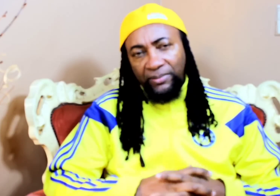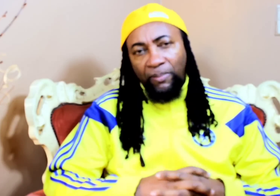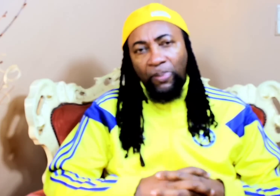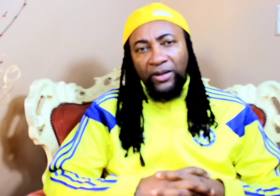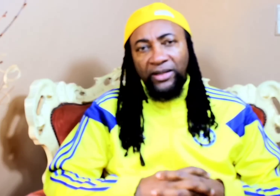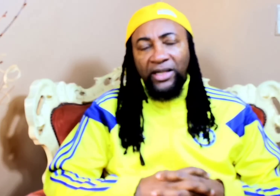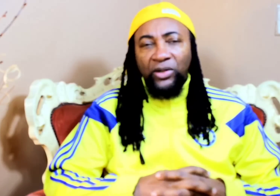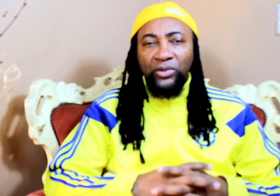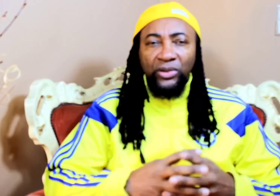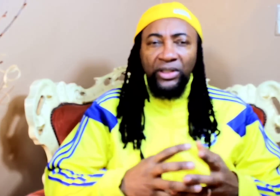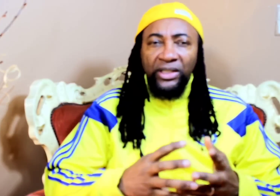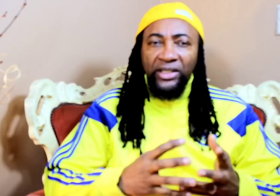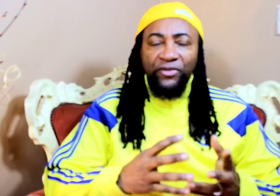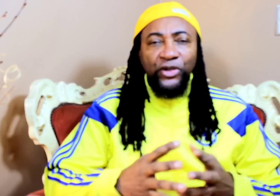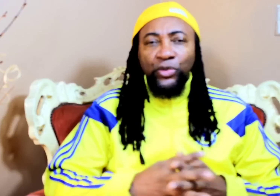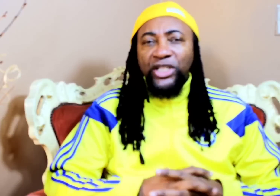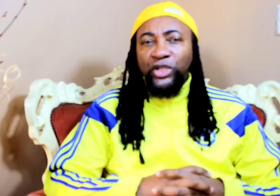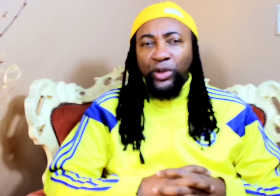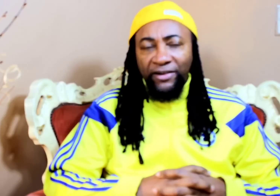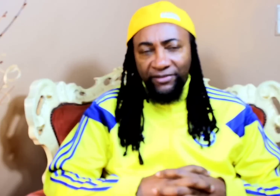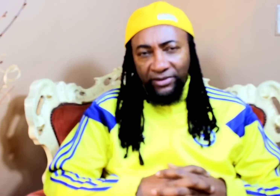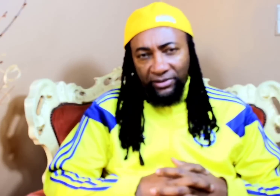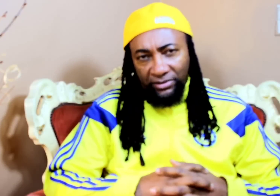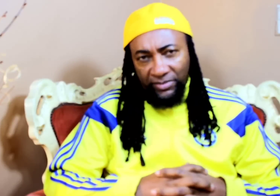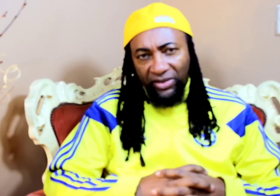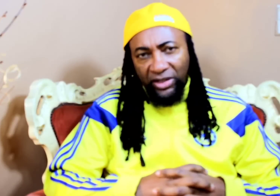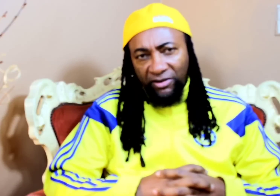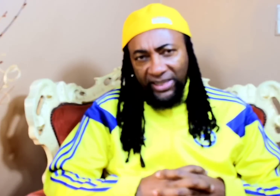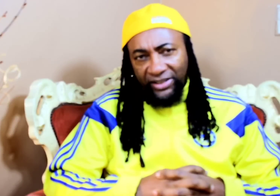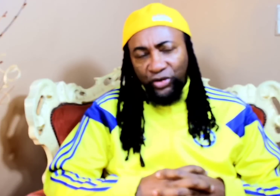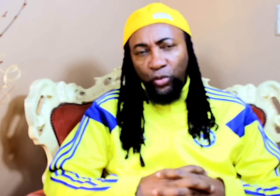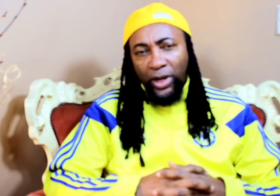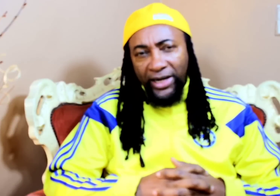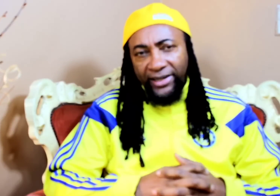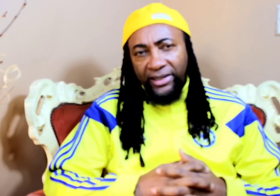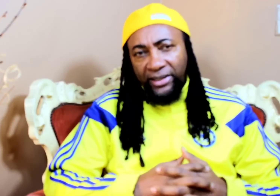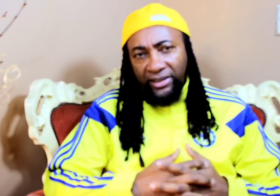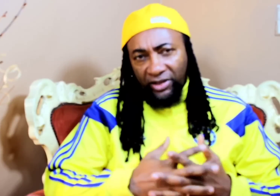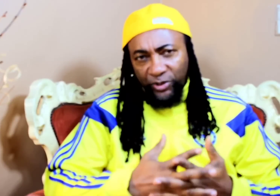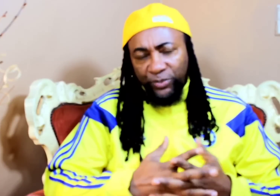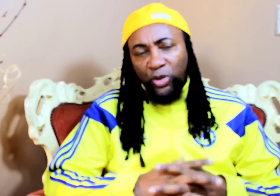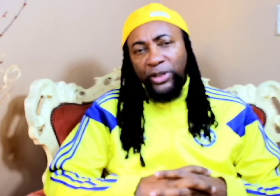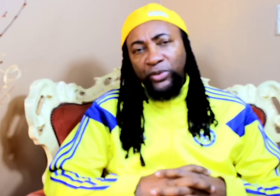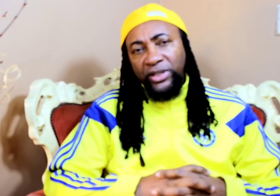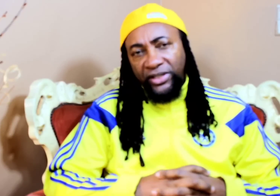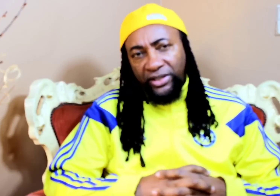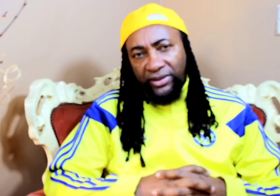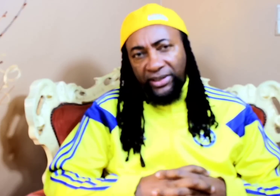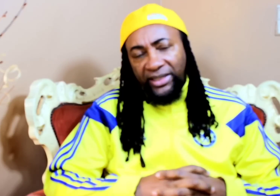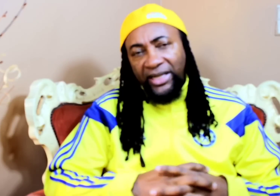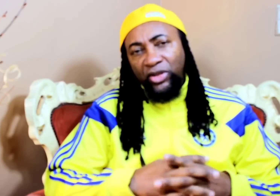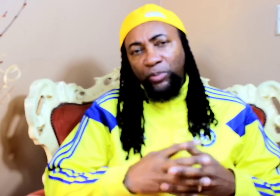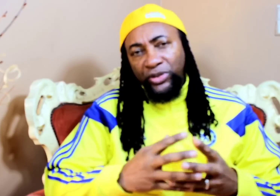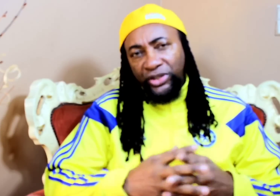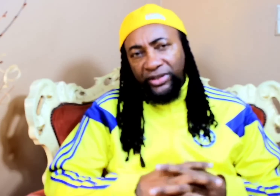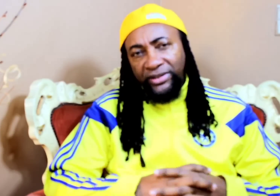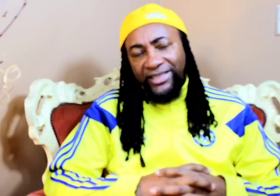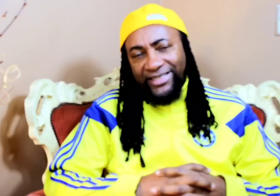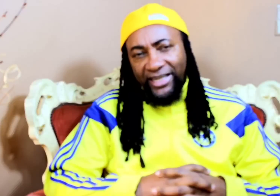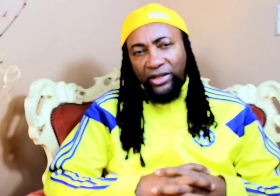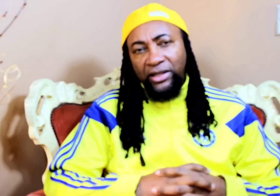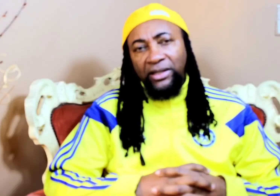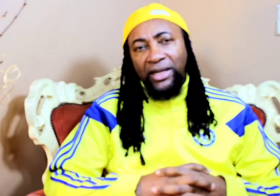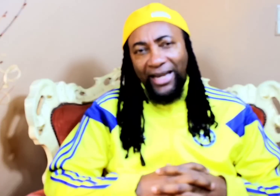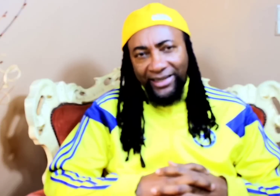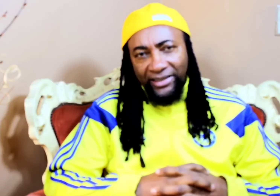bill. Now, different reasons were given by the government as to why this postponement was necessary. And the opposition